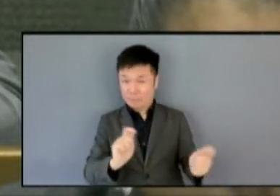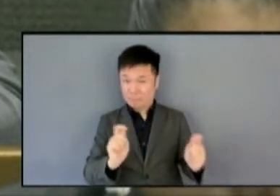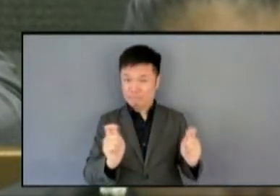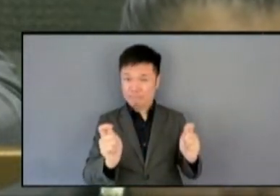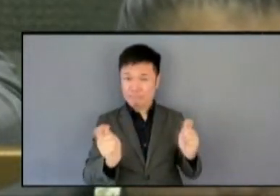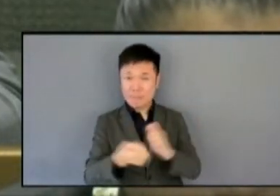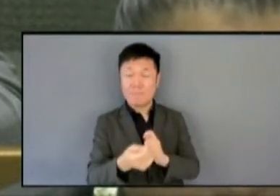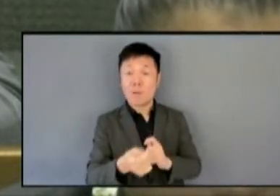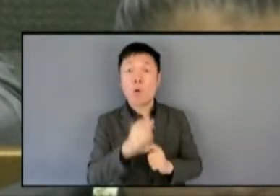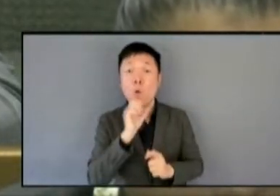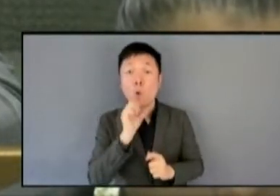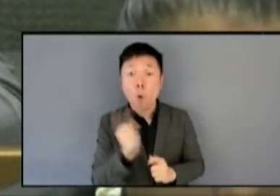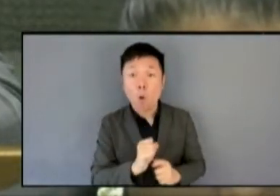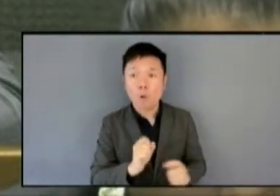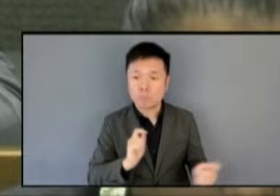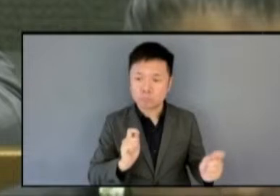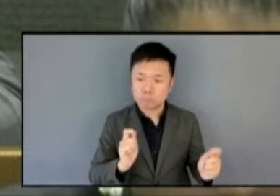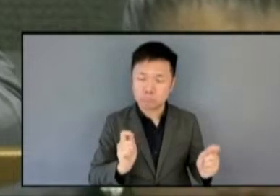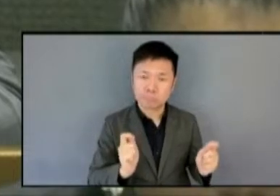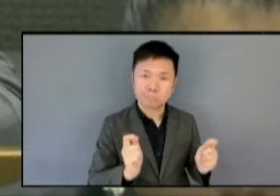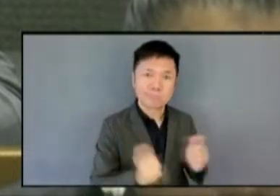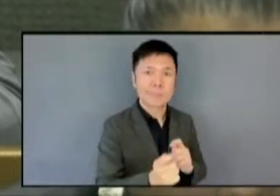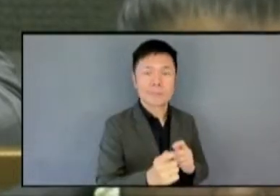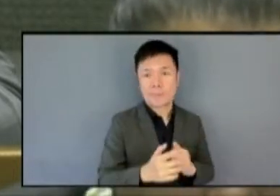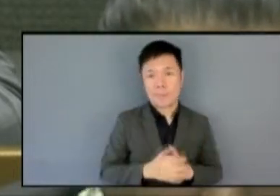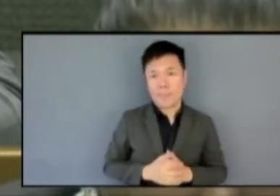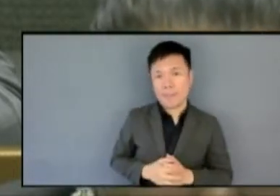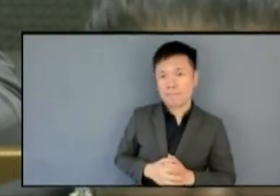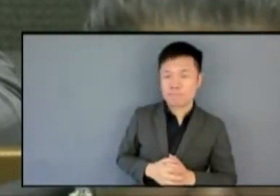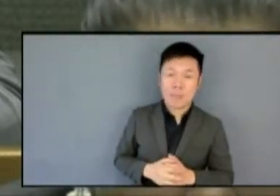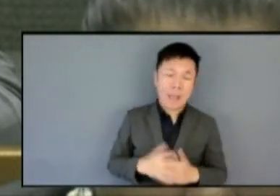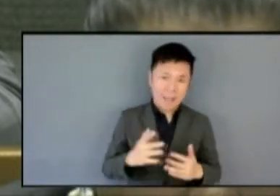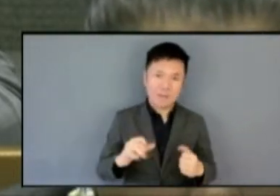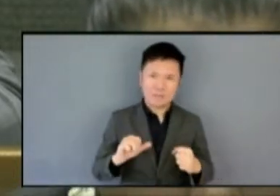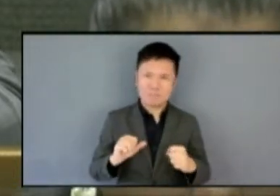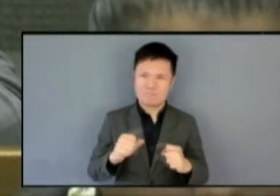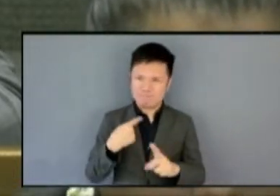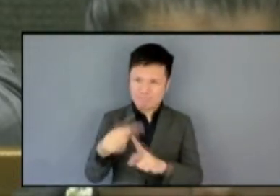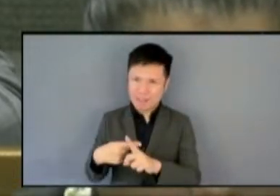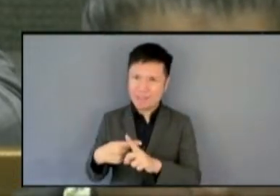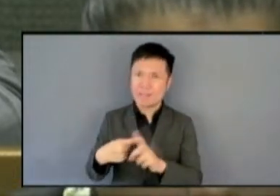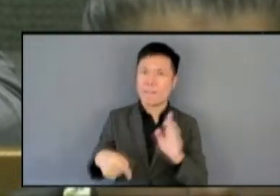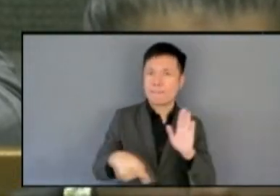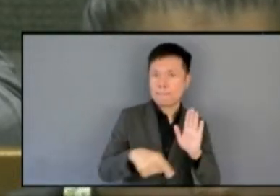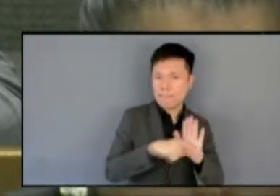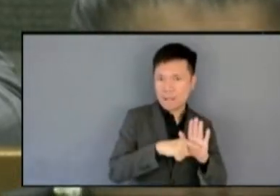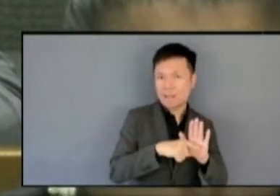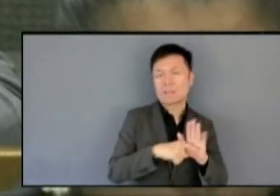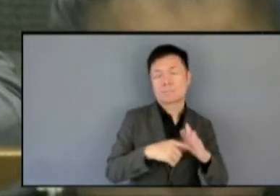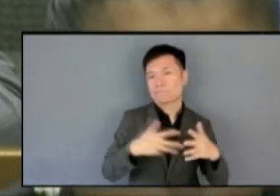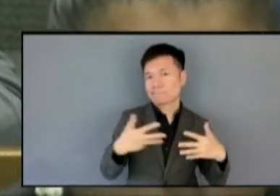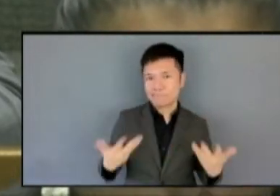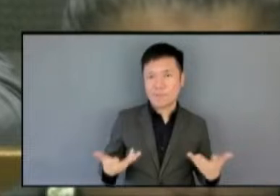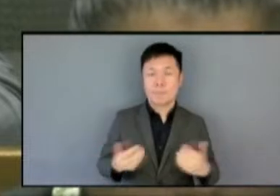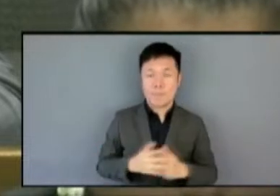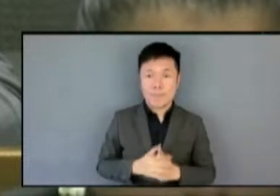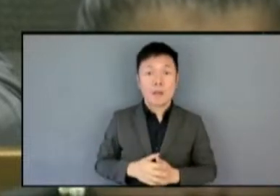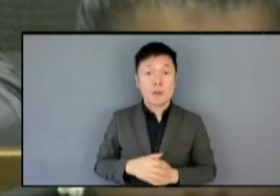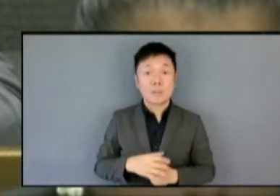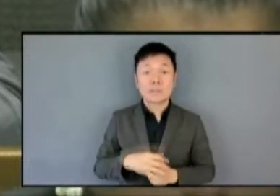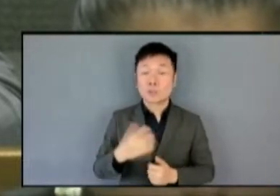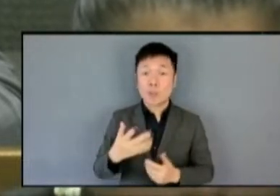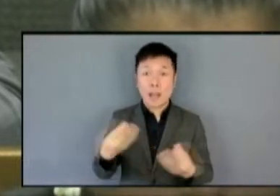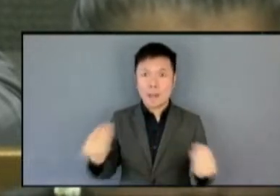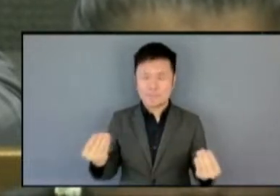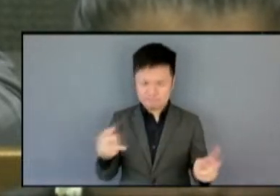aging populations, present in terms of both challenges and opportunities for our societies. In response to these